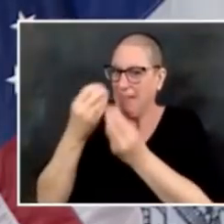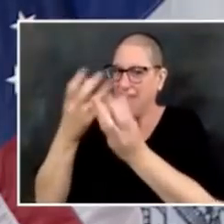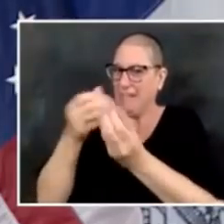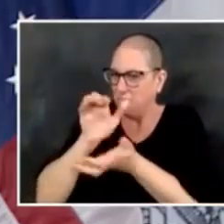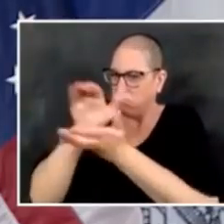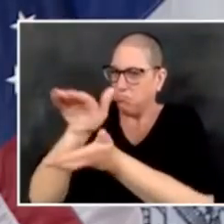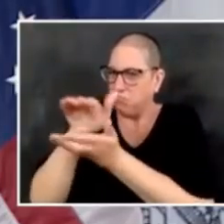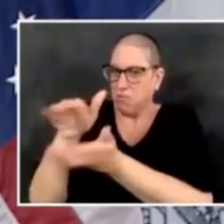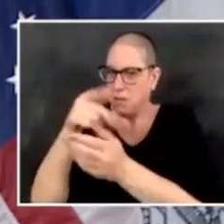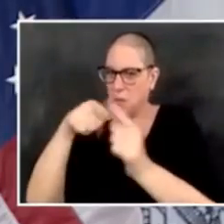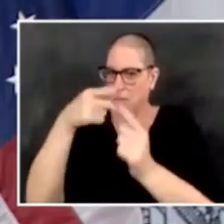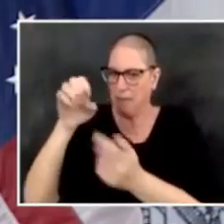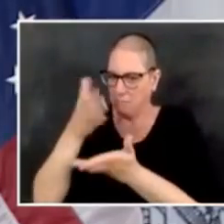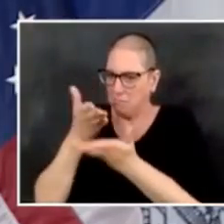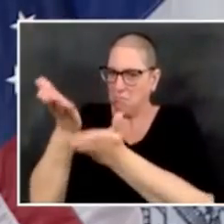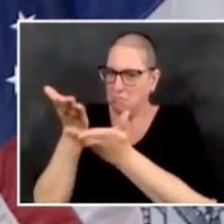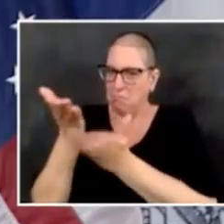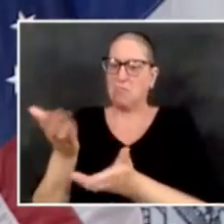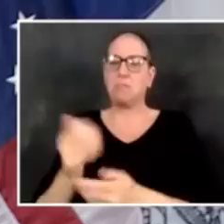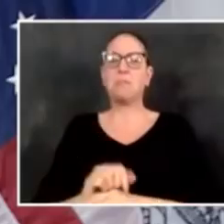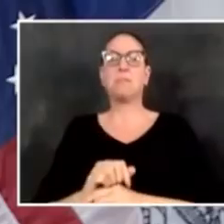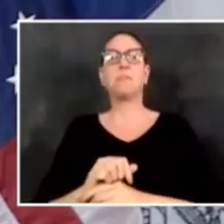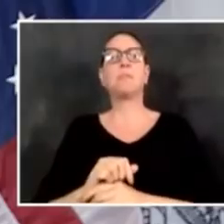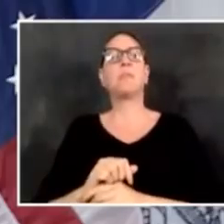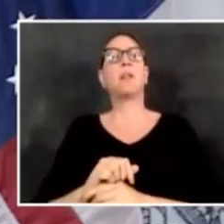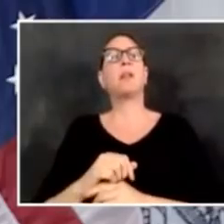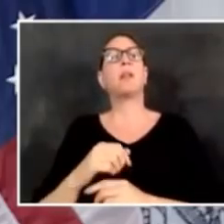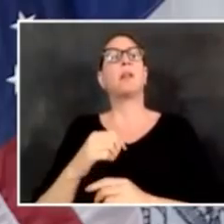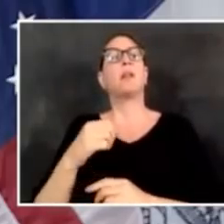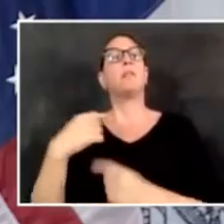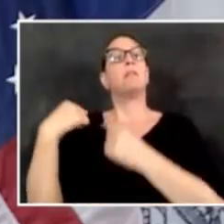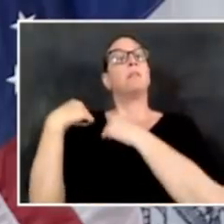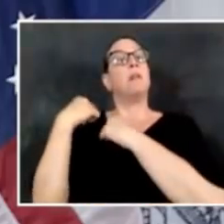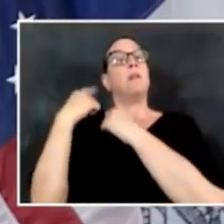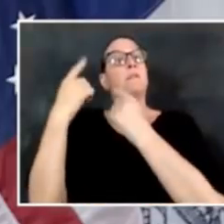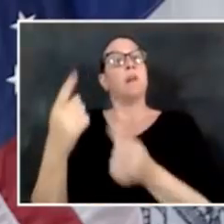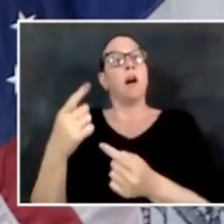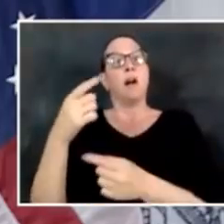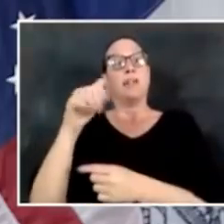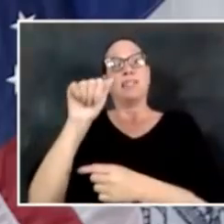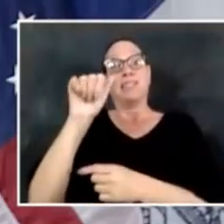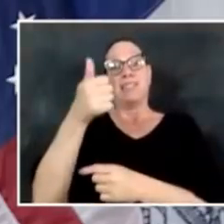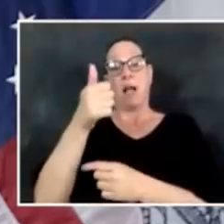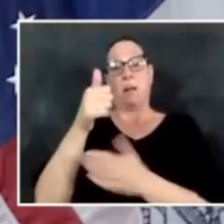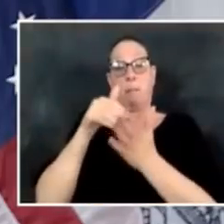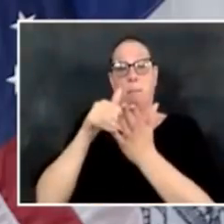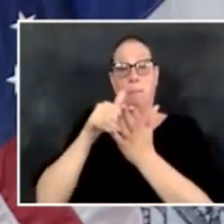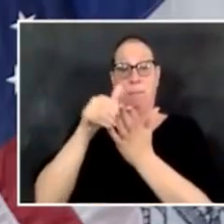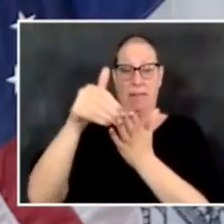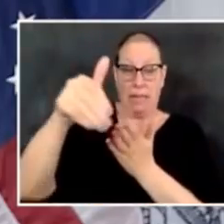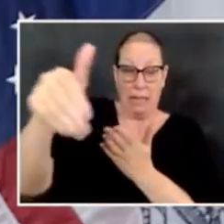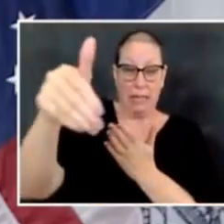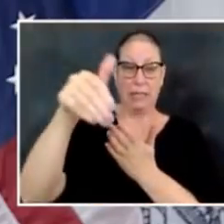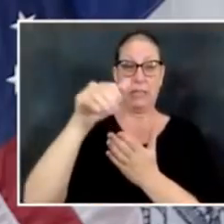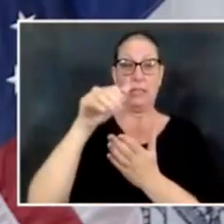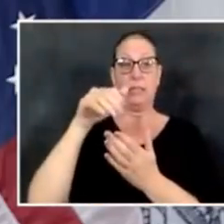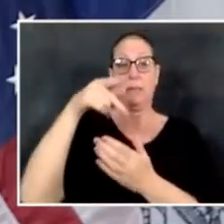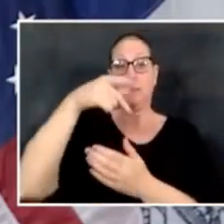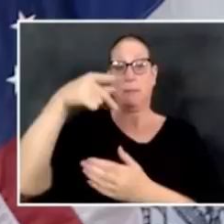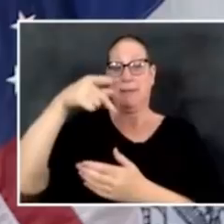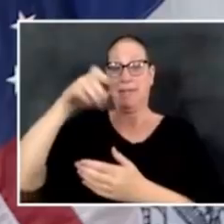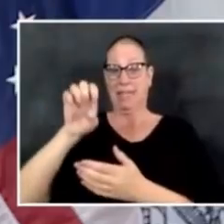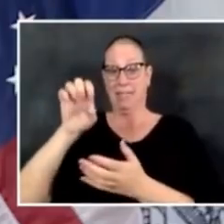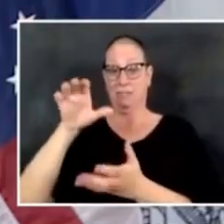homes. So it's been 10 million pieces so far. And what I gave today was simply an update